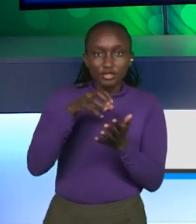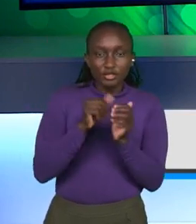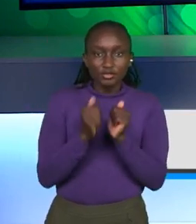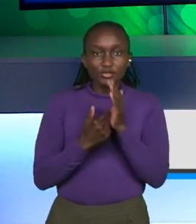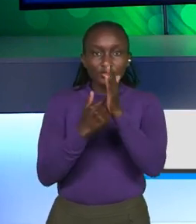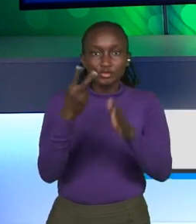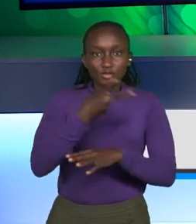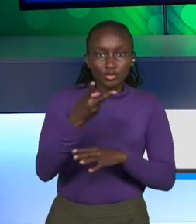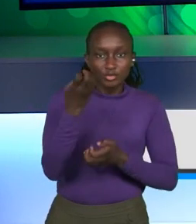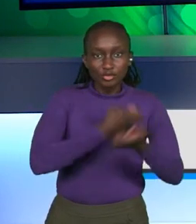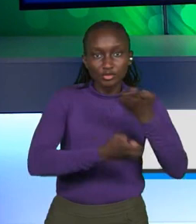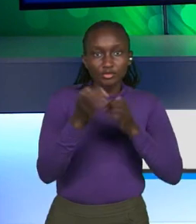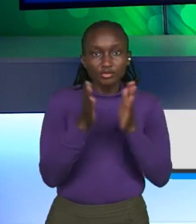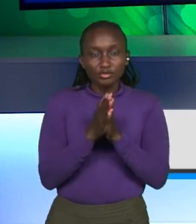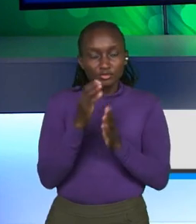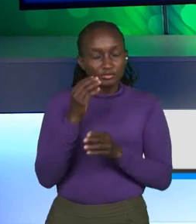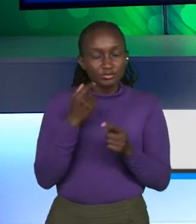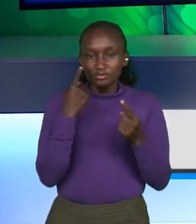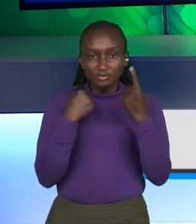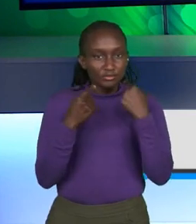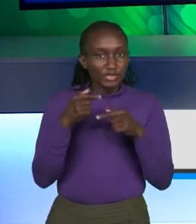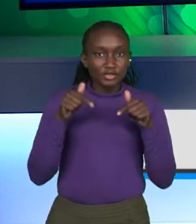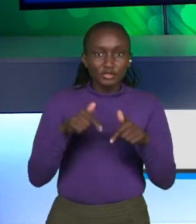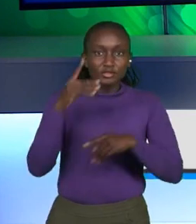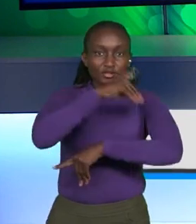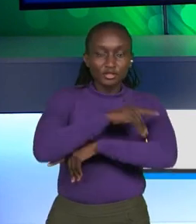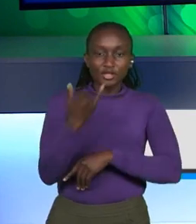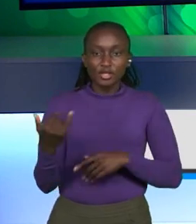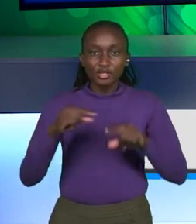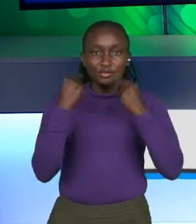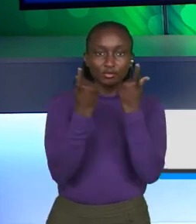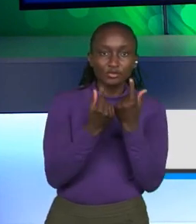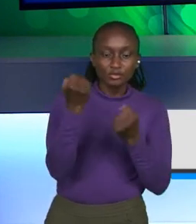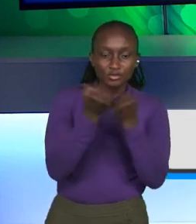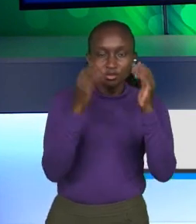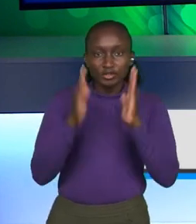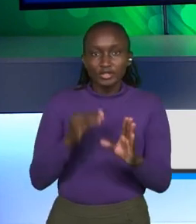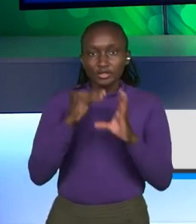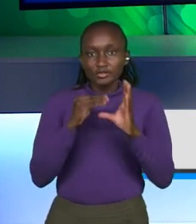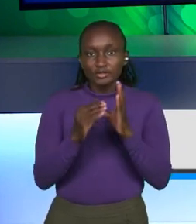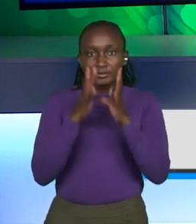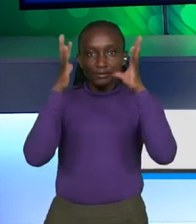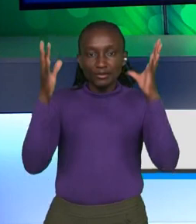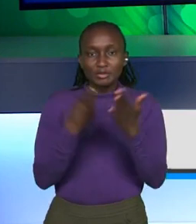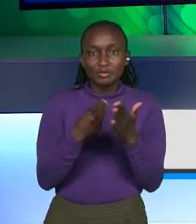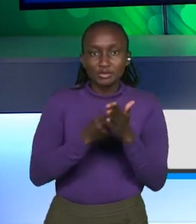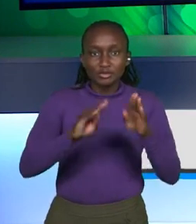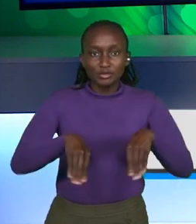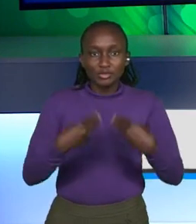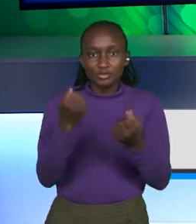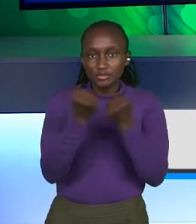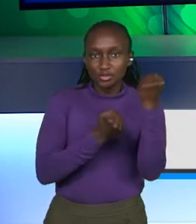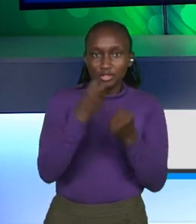both economics and nostalgia. But these days, a younger generation of drivers are investing large sums to give the Beetles